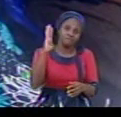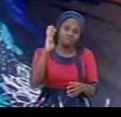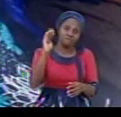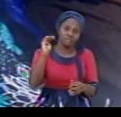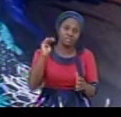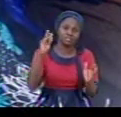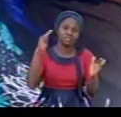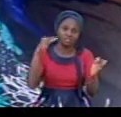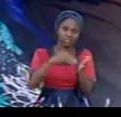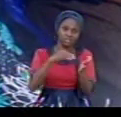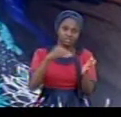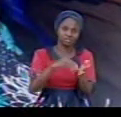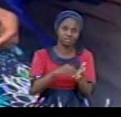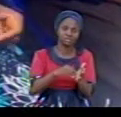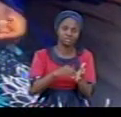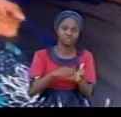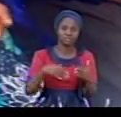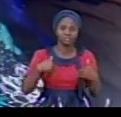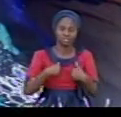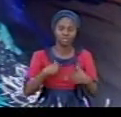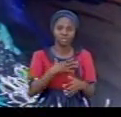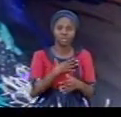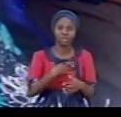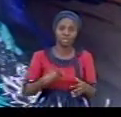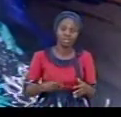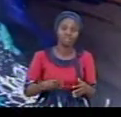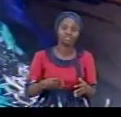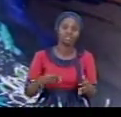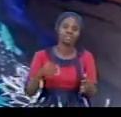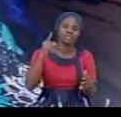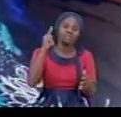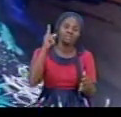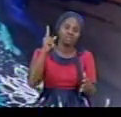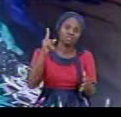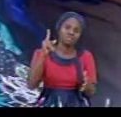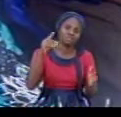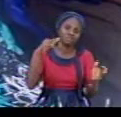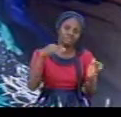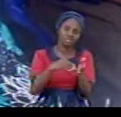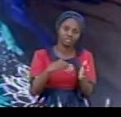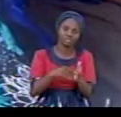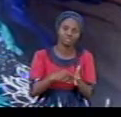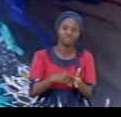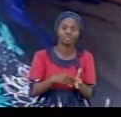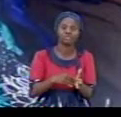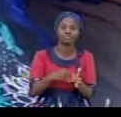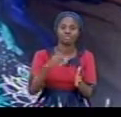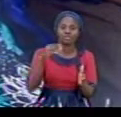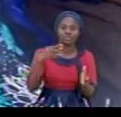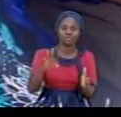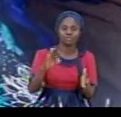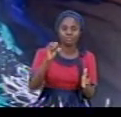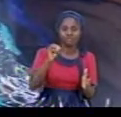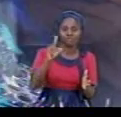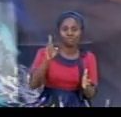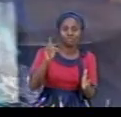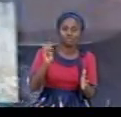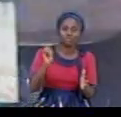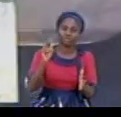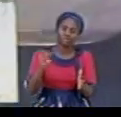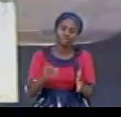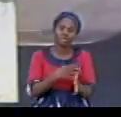6,000 camels and 1,000 yoke of oxen and 1,000 she asses.